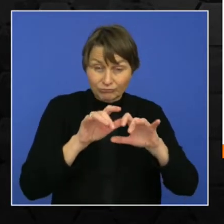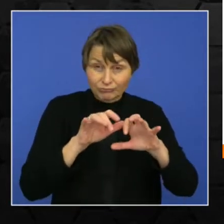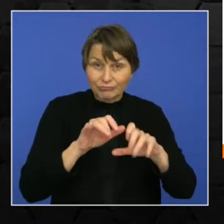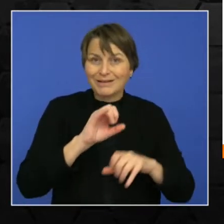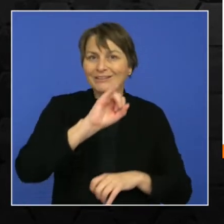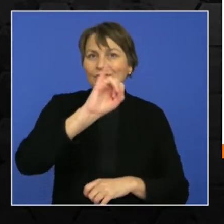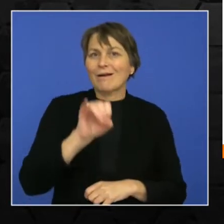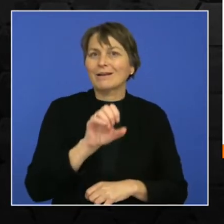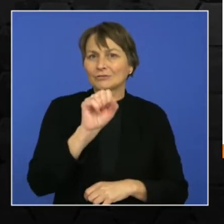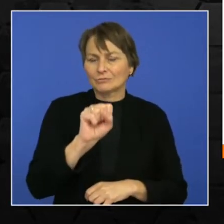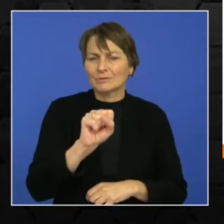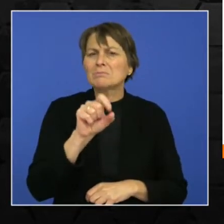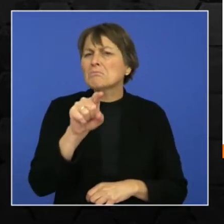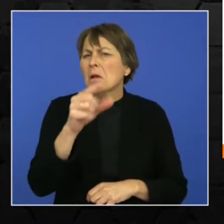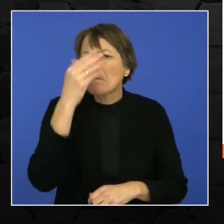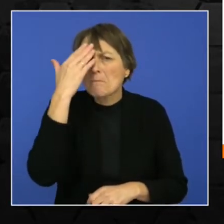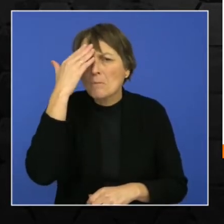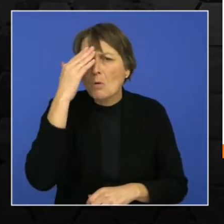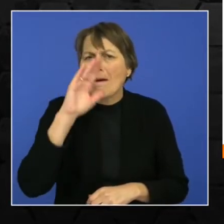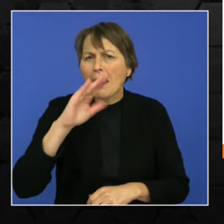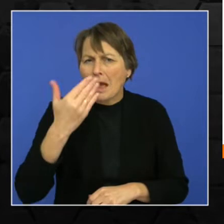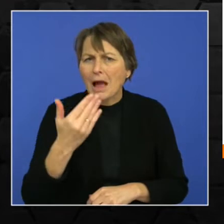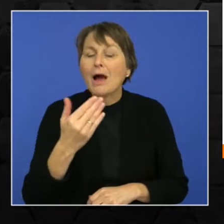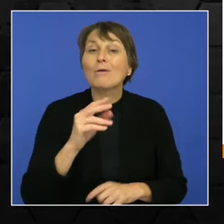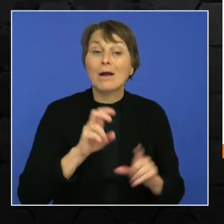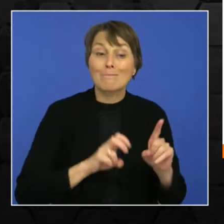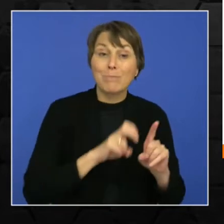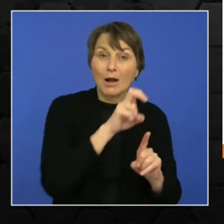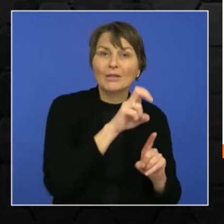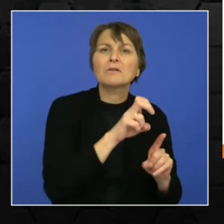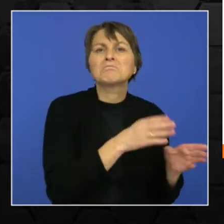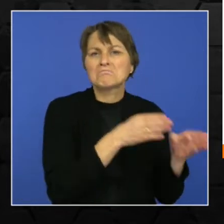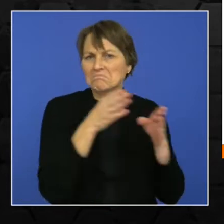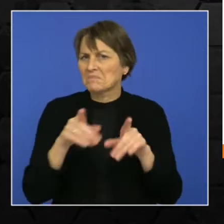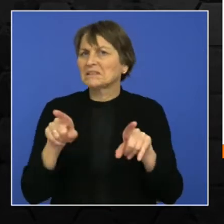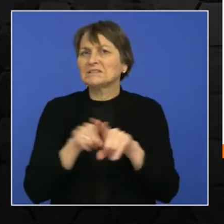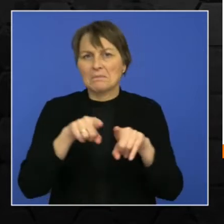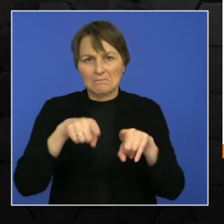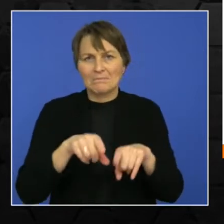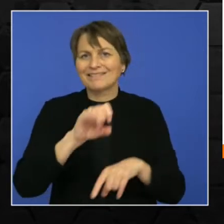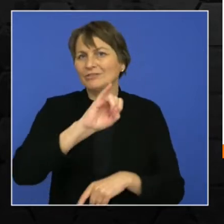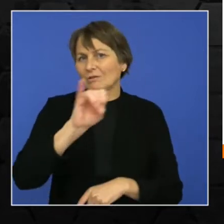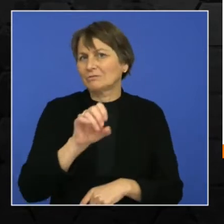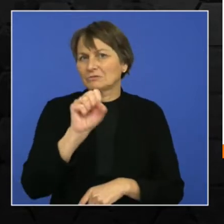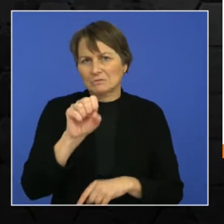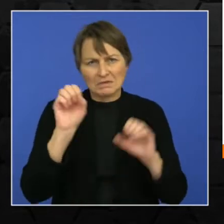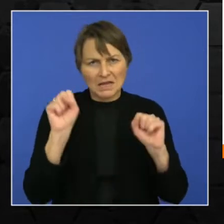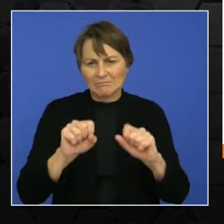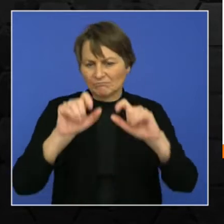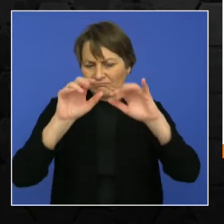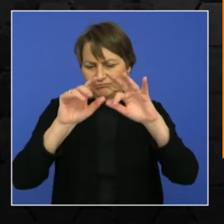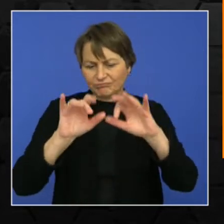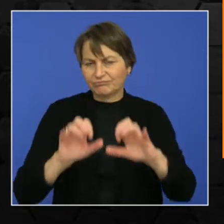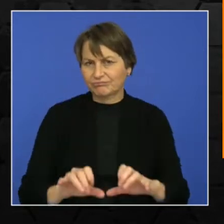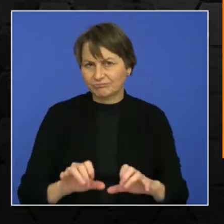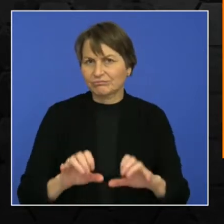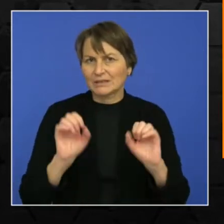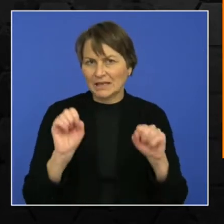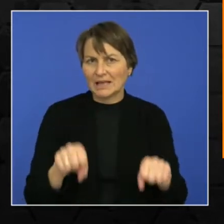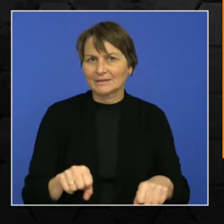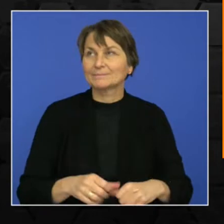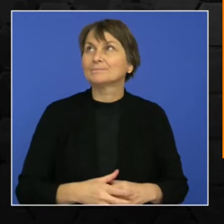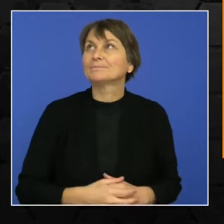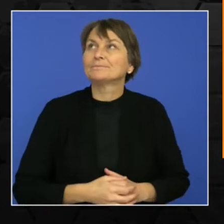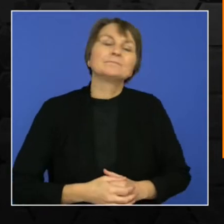but now that's the power of JavaScript. You can say you can write the model, machine learning model in JavaScript also without very from scratch. Cool.